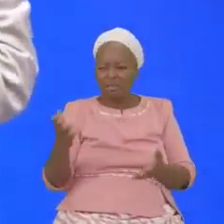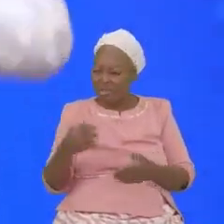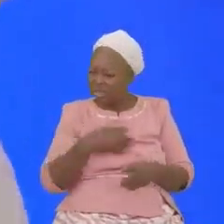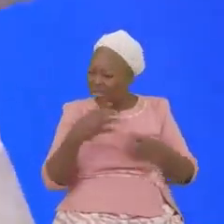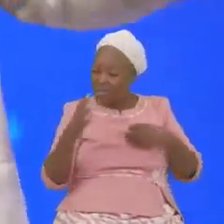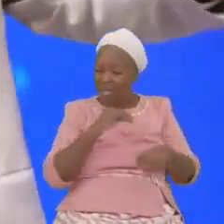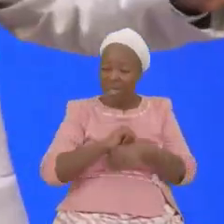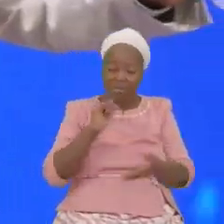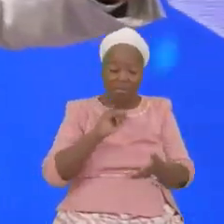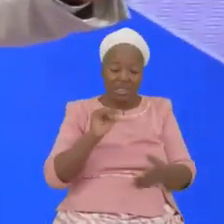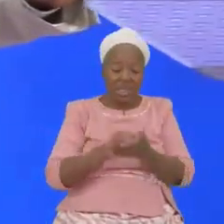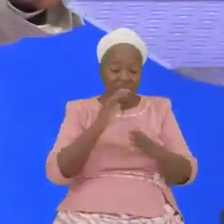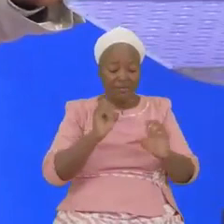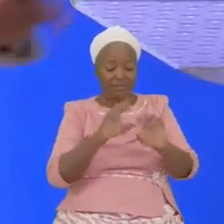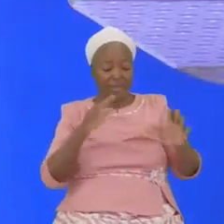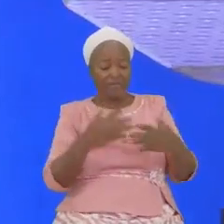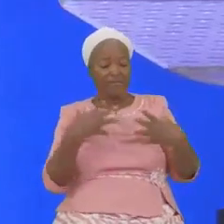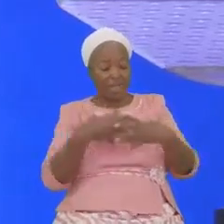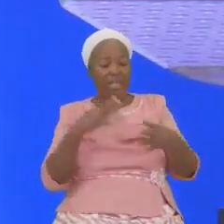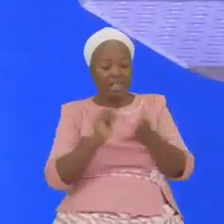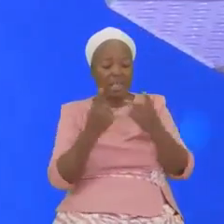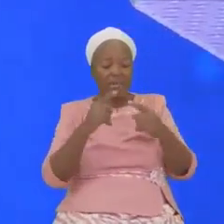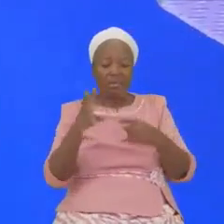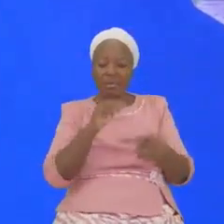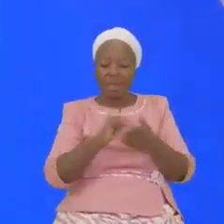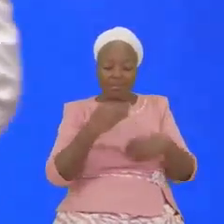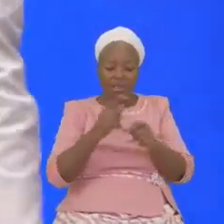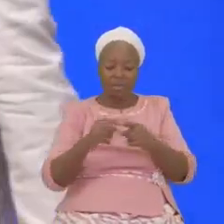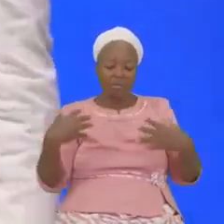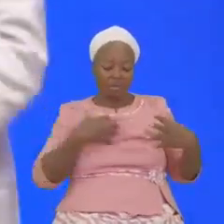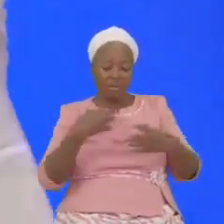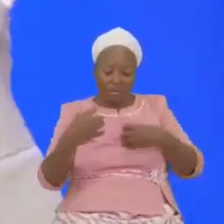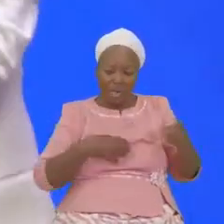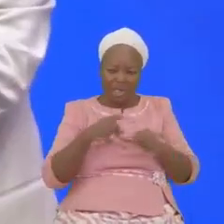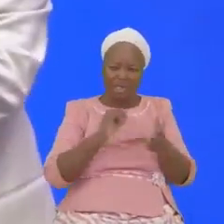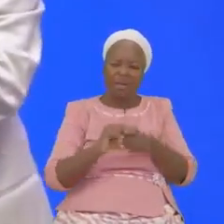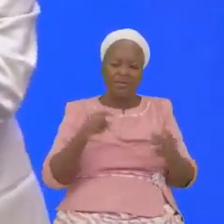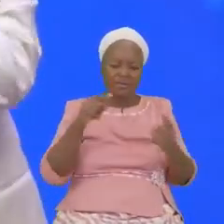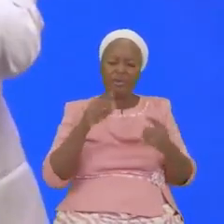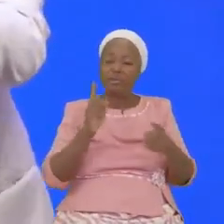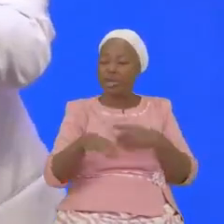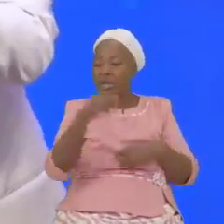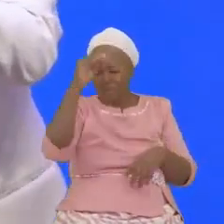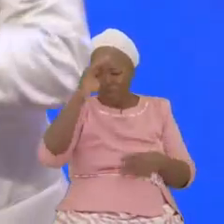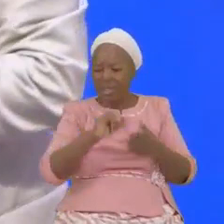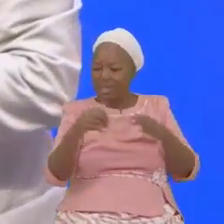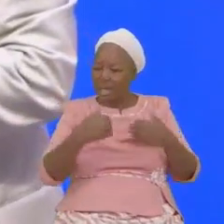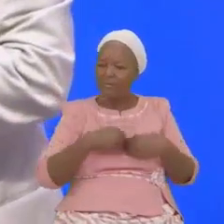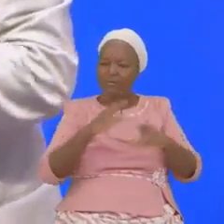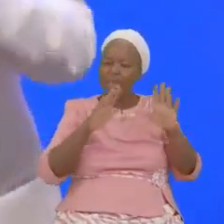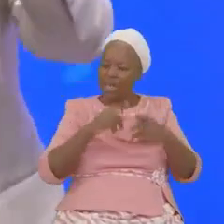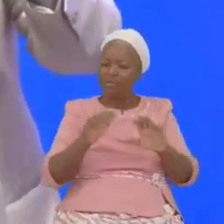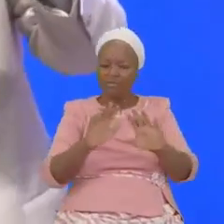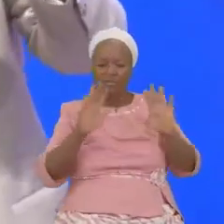and to grumble. You might refer to any man, any woman. He has fear. He's afraid of him. He's afraid of her.